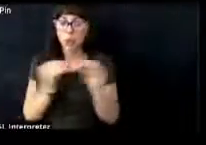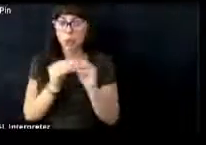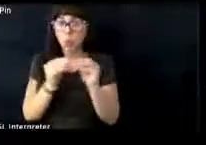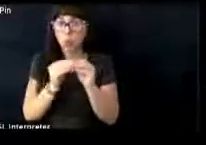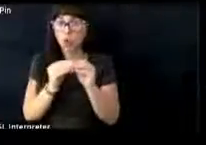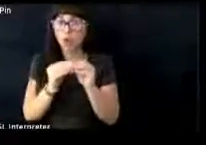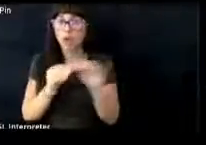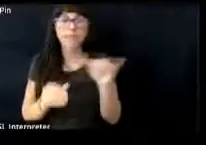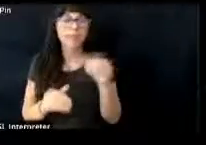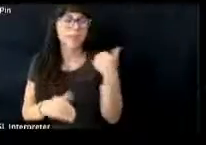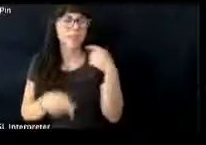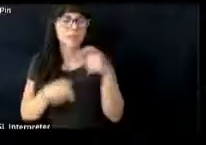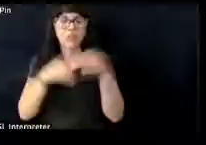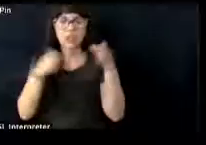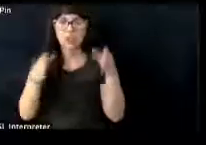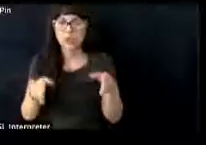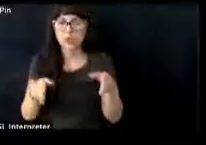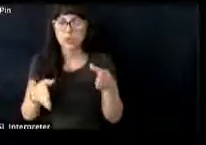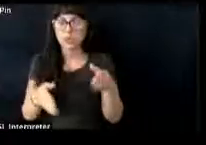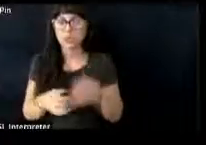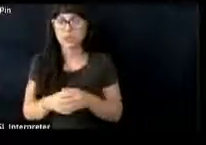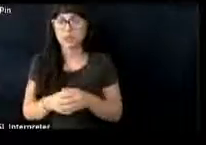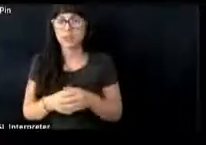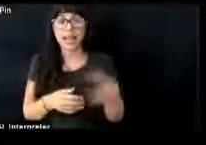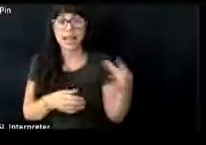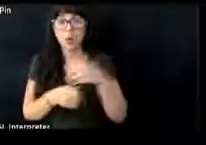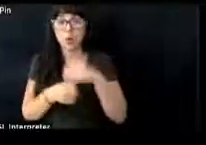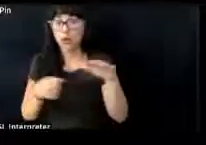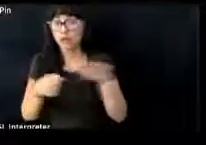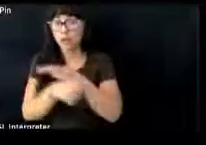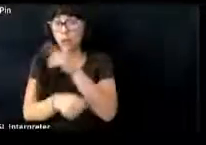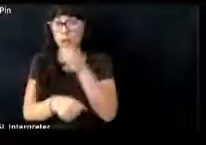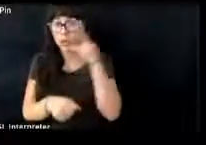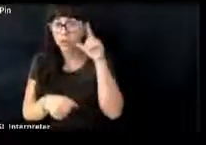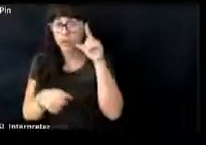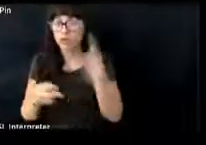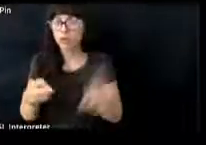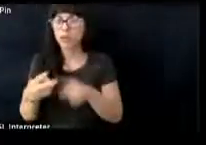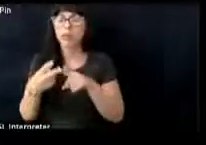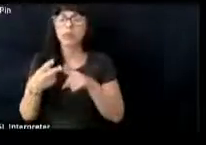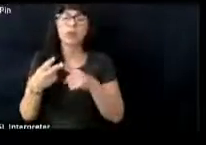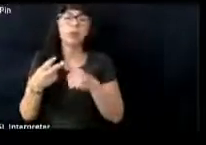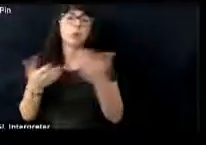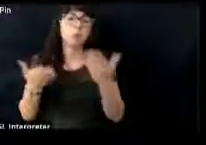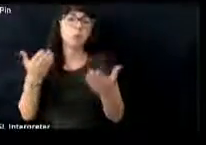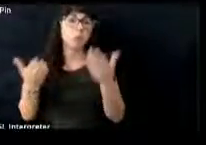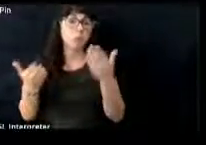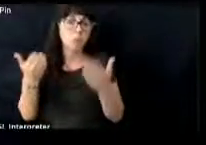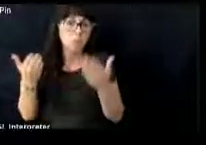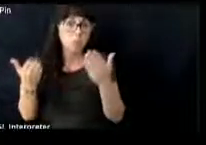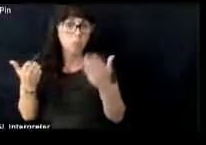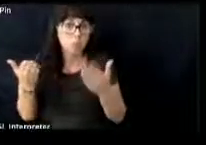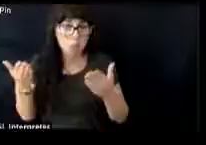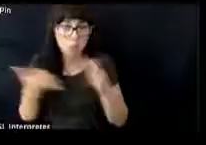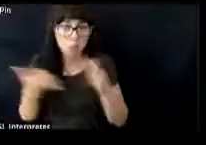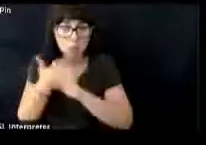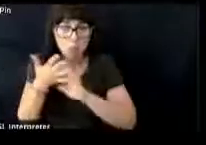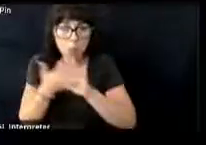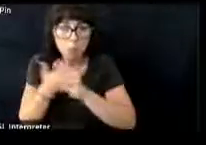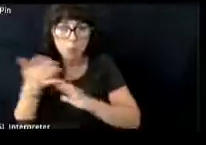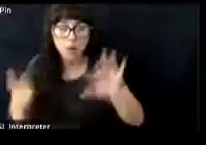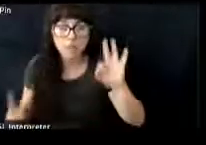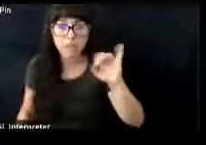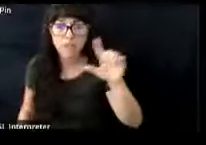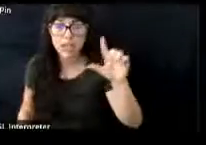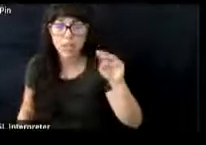like the previous caller said, maybe incorporate all of Lancaster, but possibly like Piru or Fillmore.